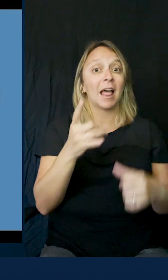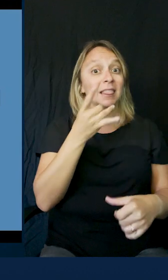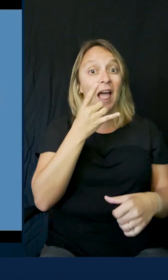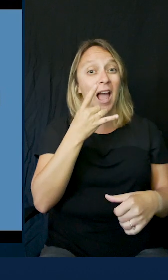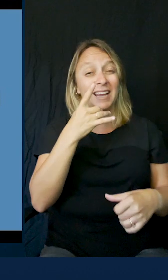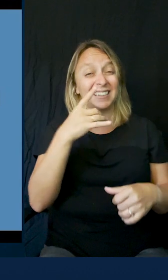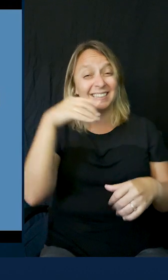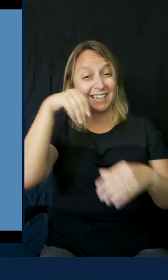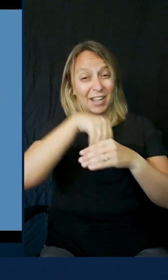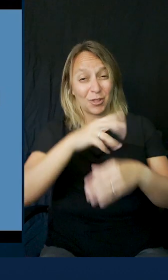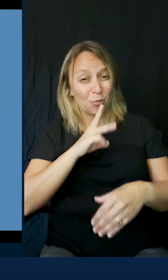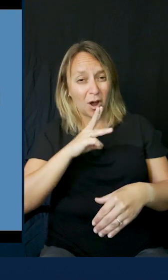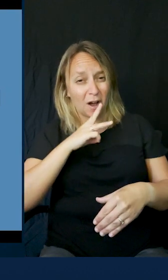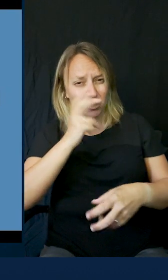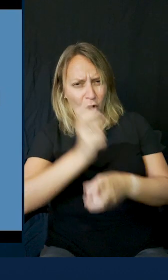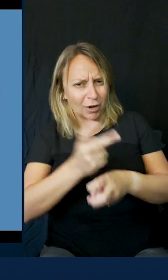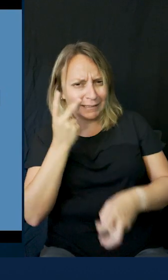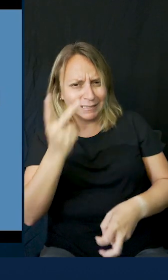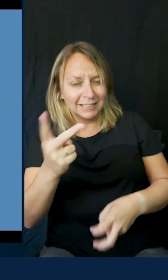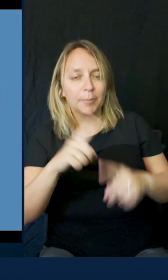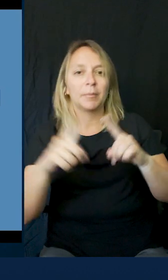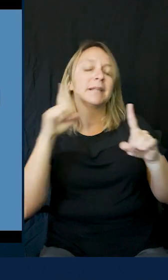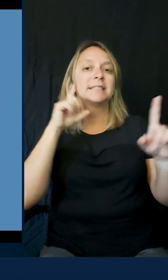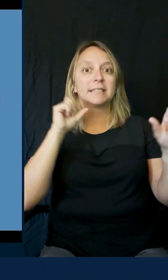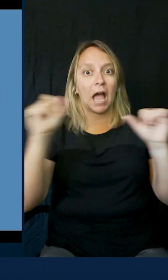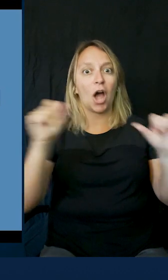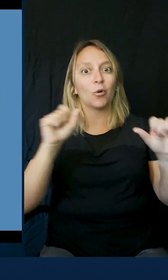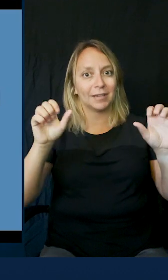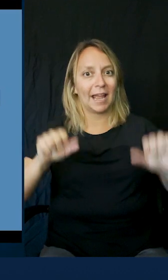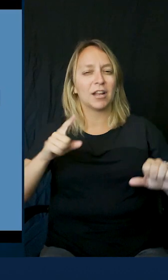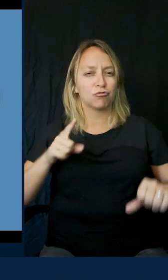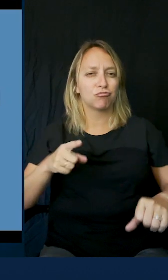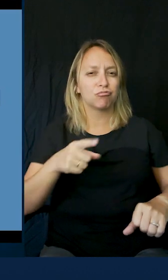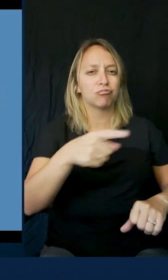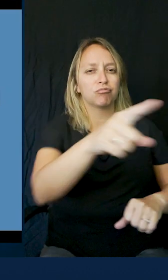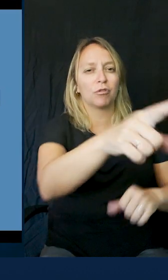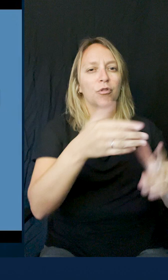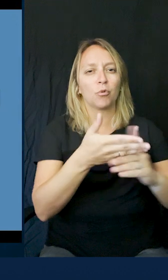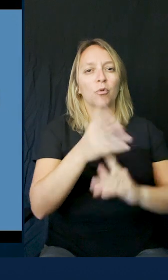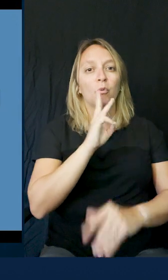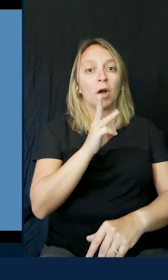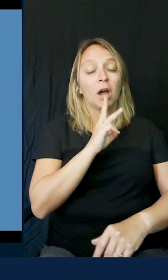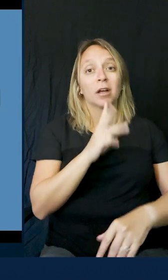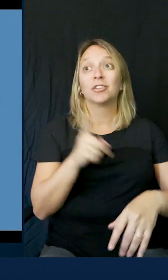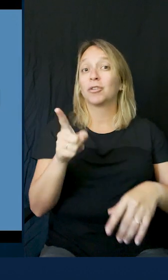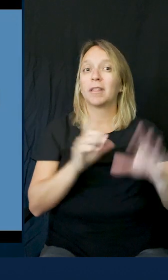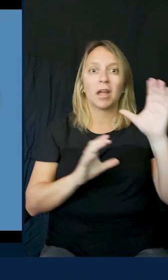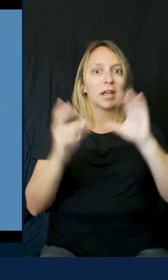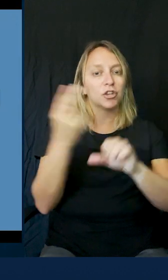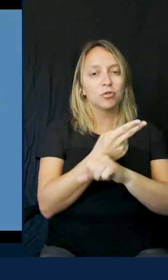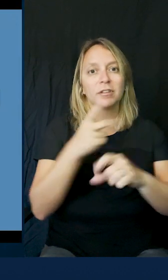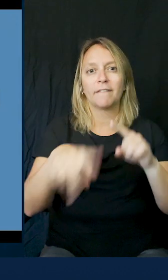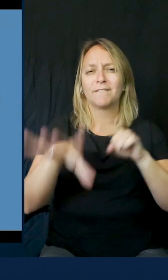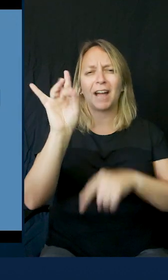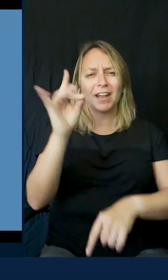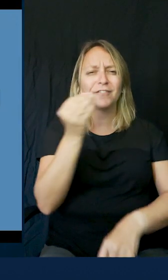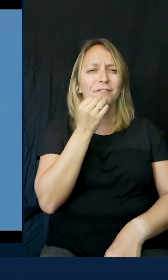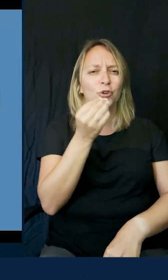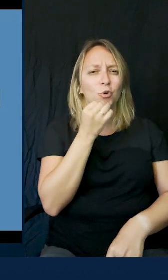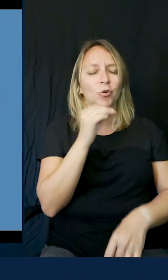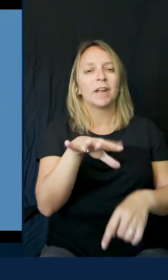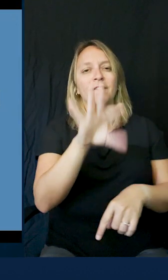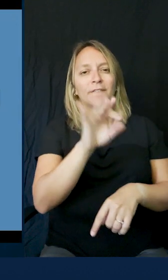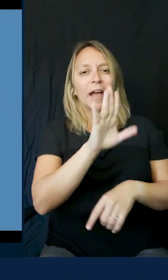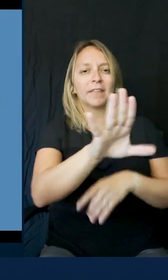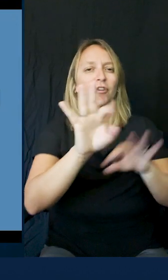underwater, but sound propagates extremely well. So this means that whales use sound to find food, stick together, and find their